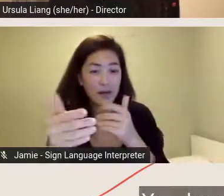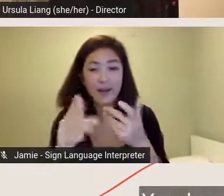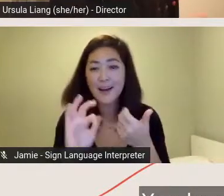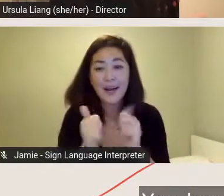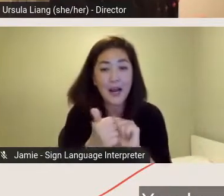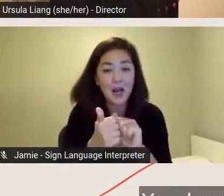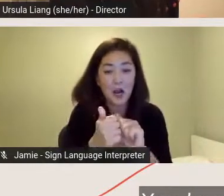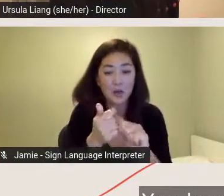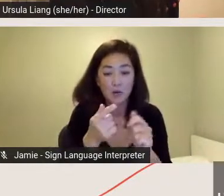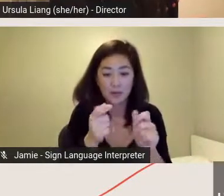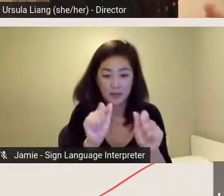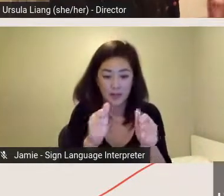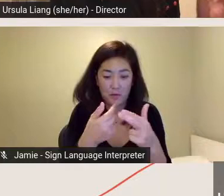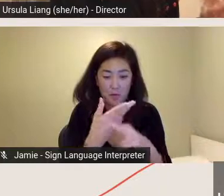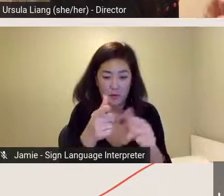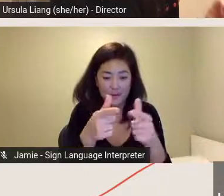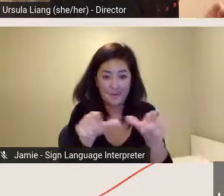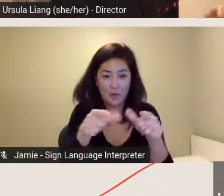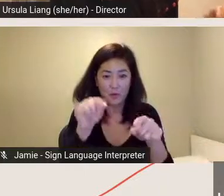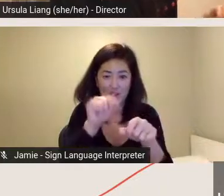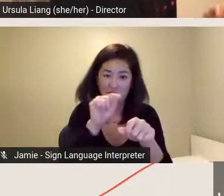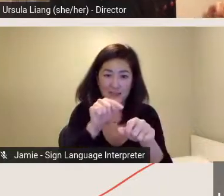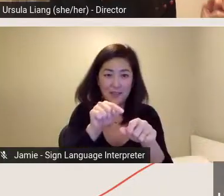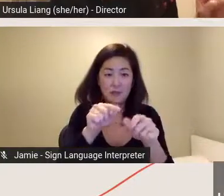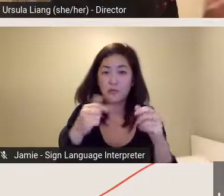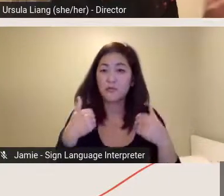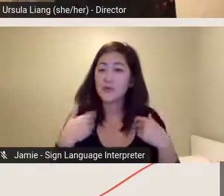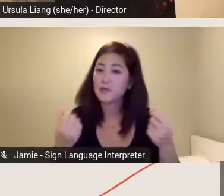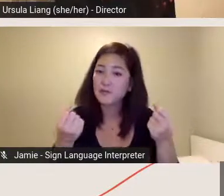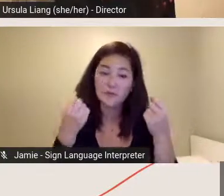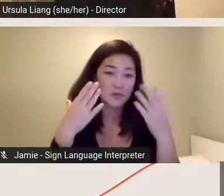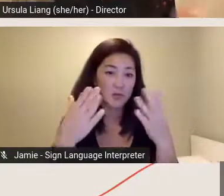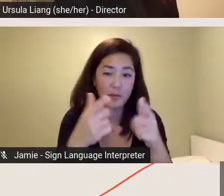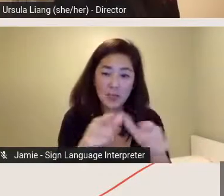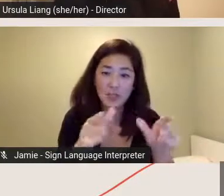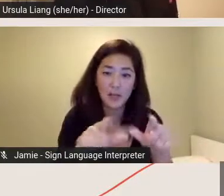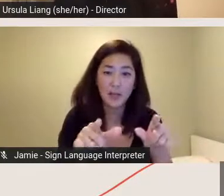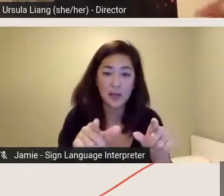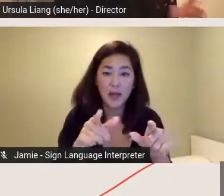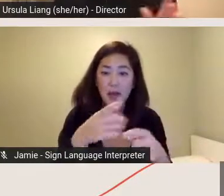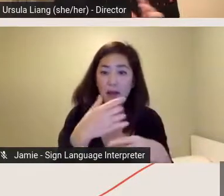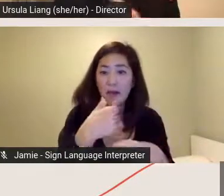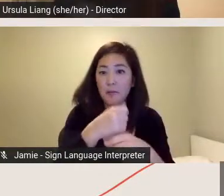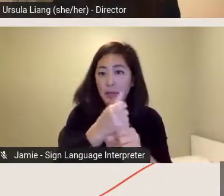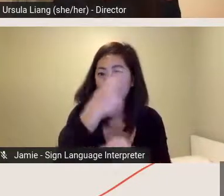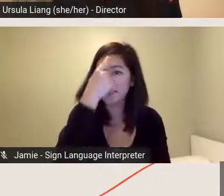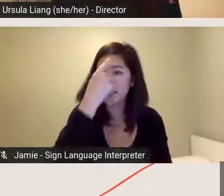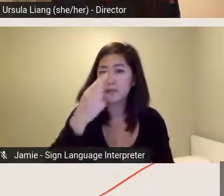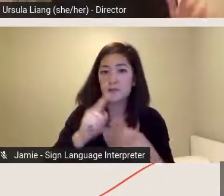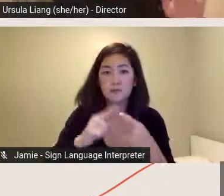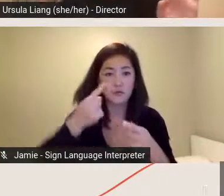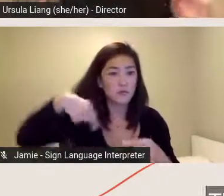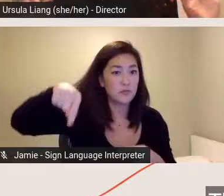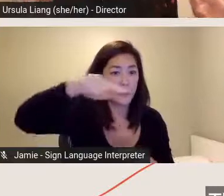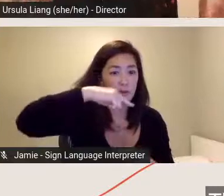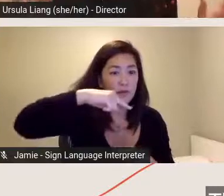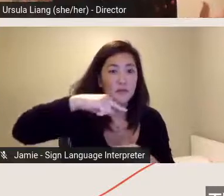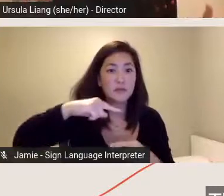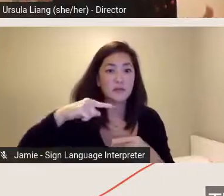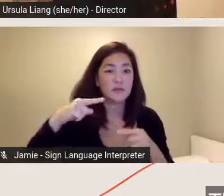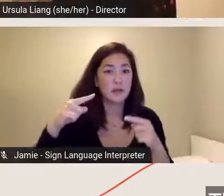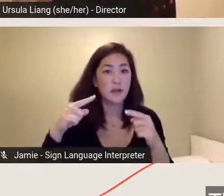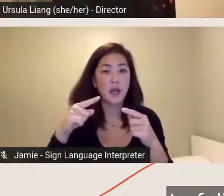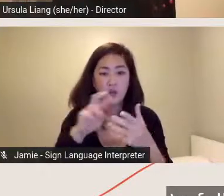You know, we've gotten these movements to like have a lot of like lingo that makes sense to a lot of us, defund the police, systemic racism. These are really